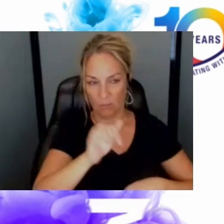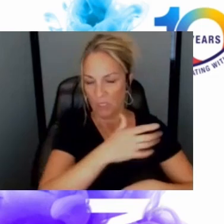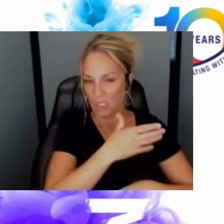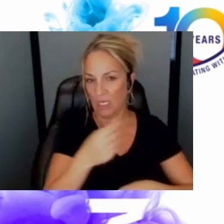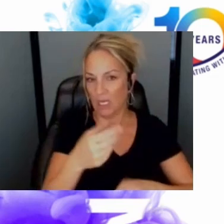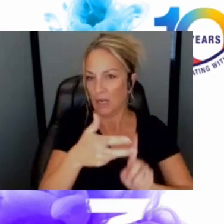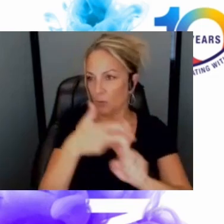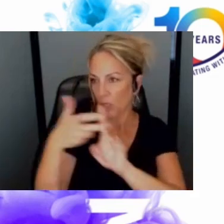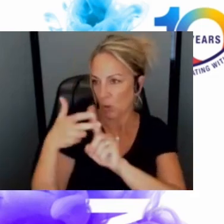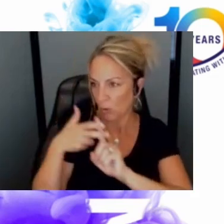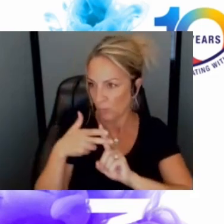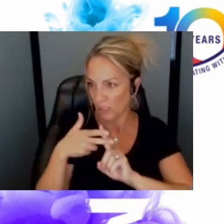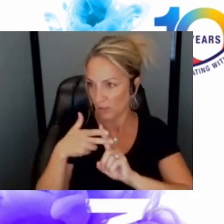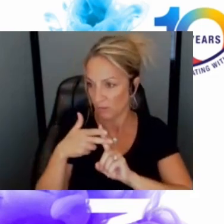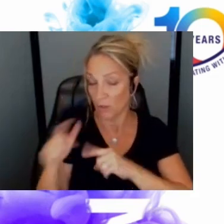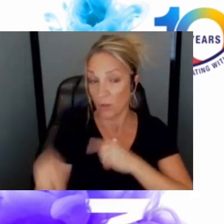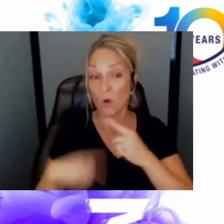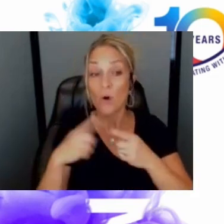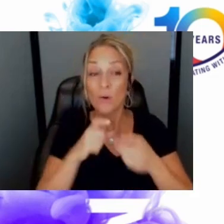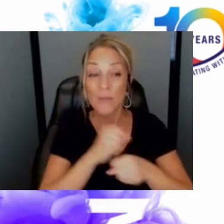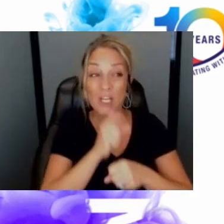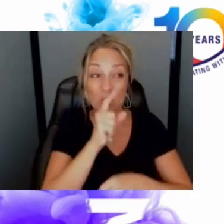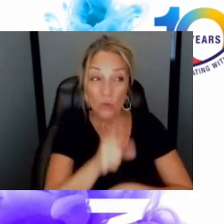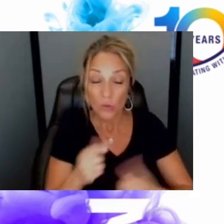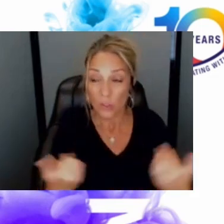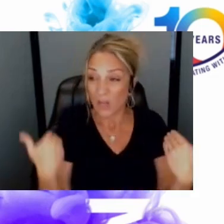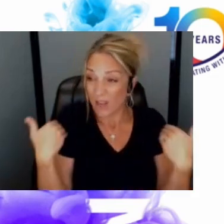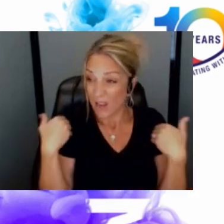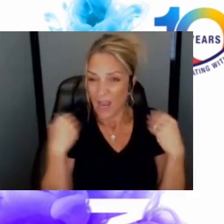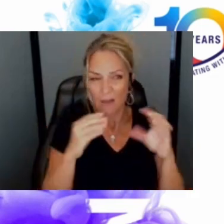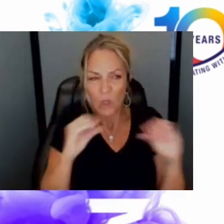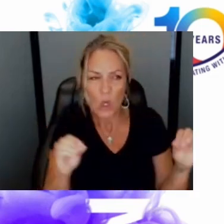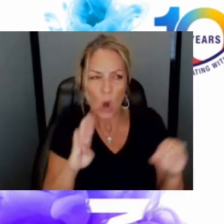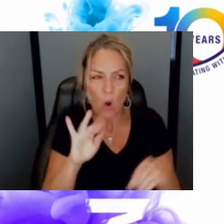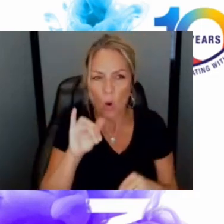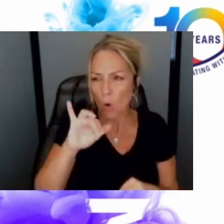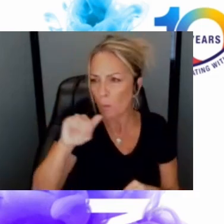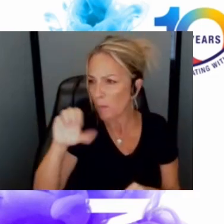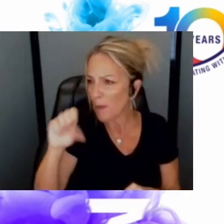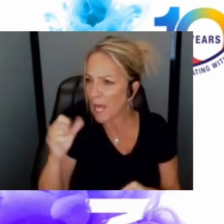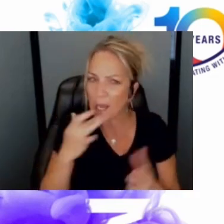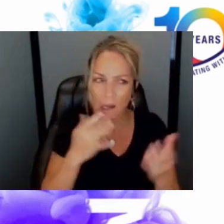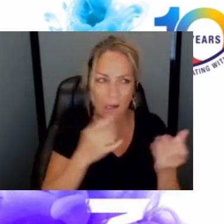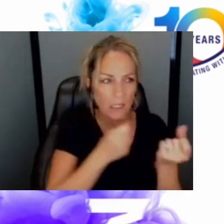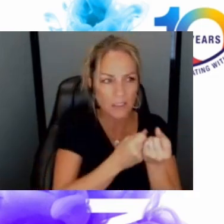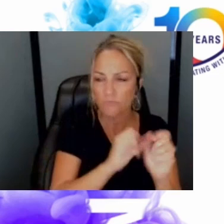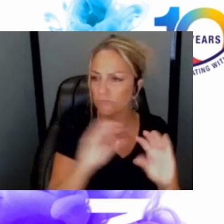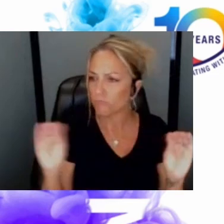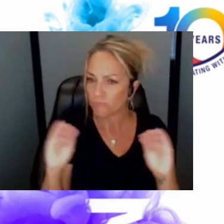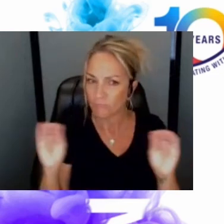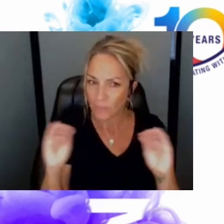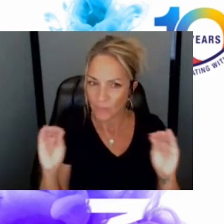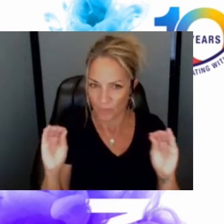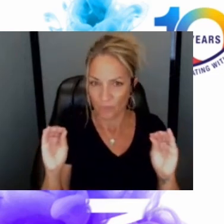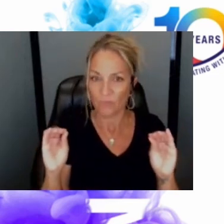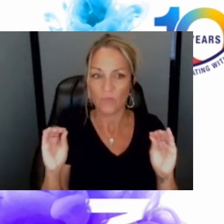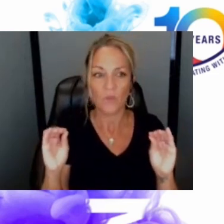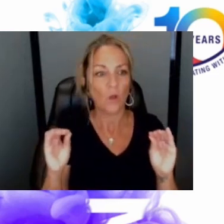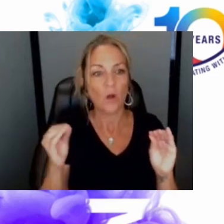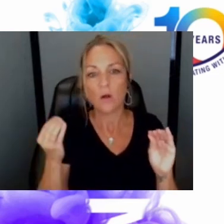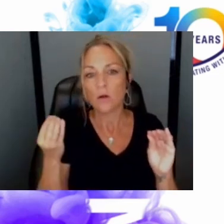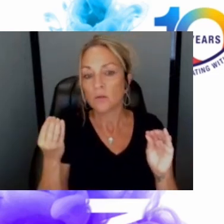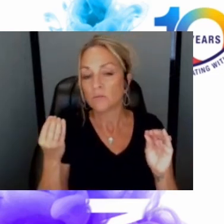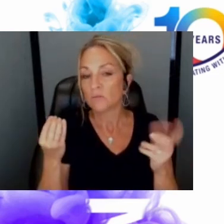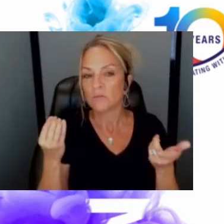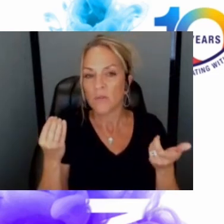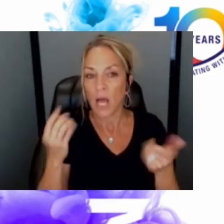to ensure that we have no biases against those who are hard of hearing or deaf,